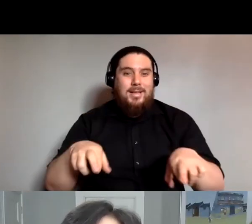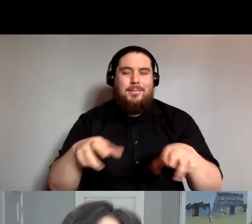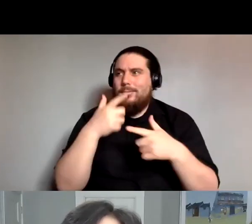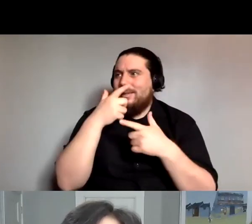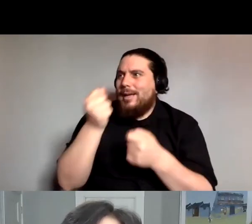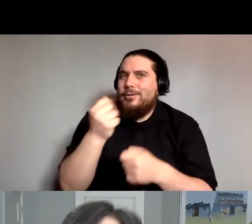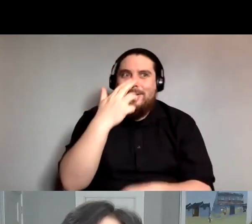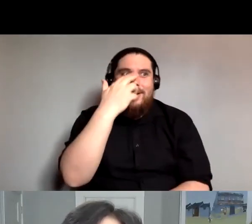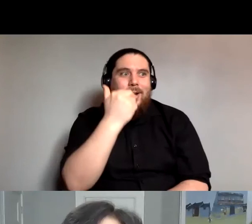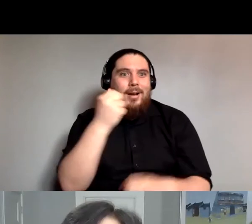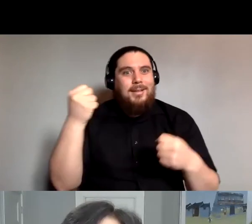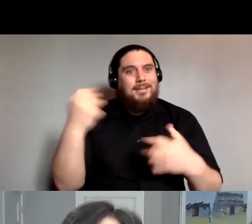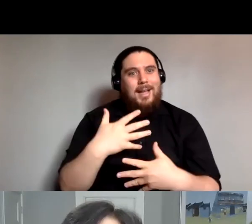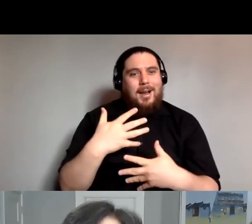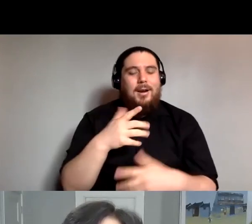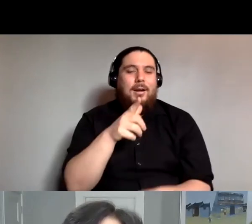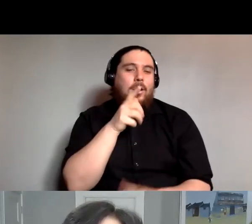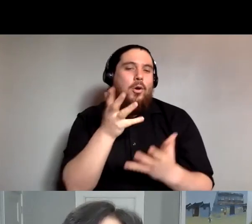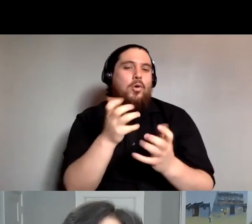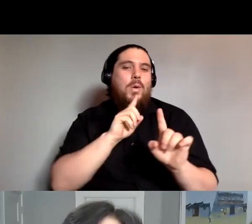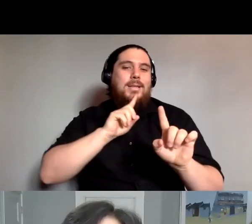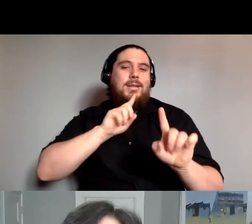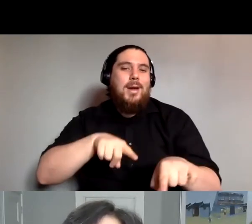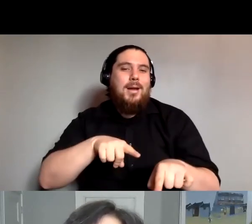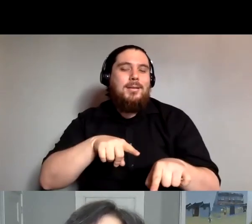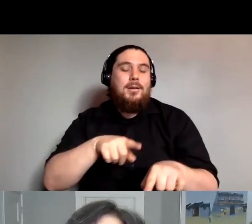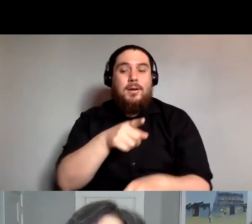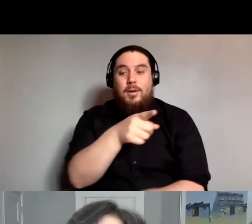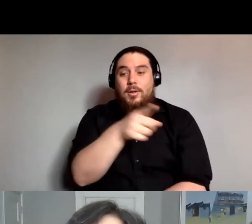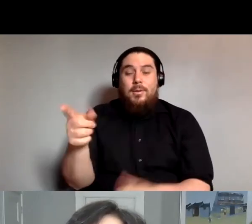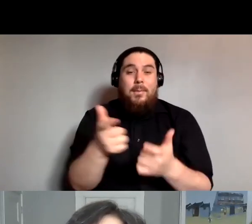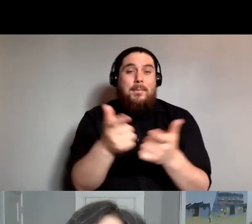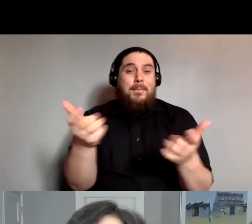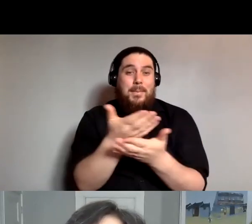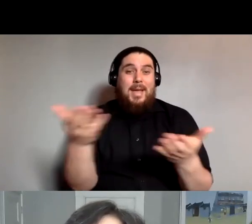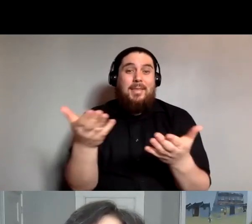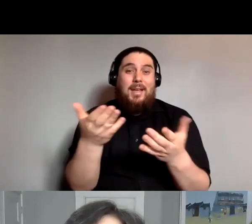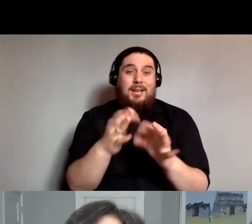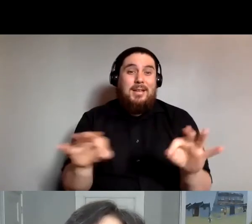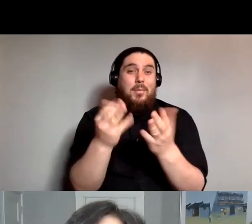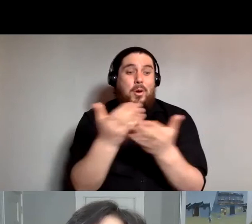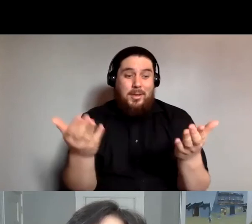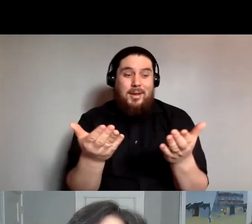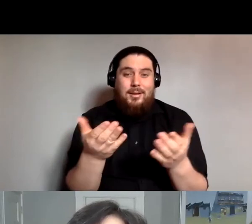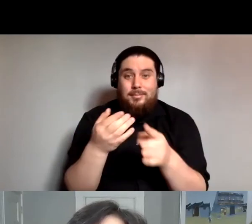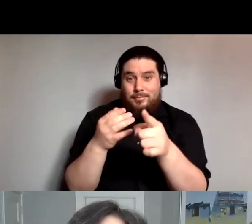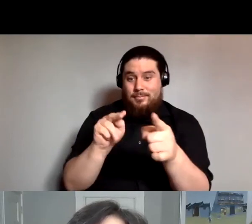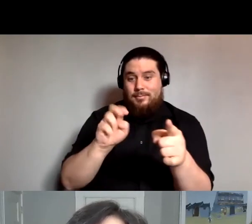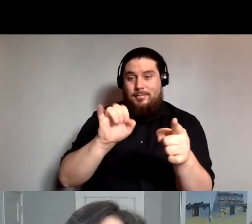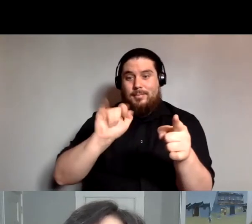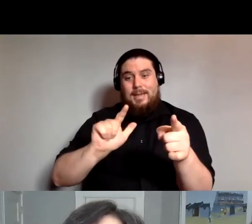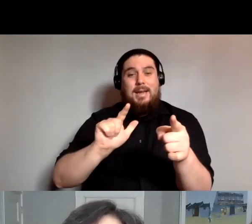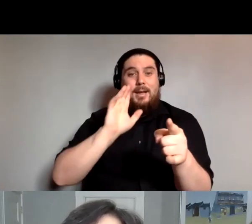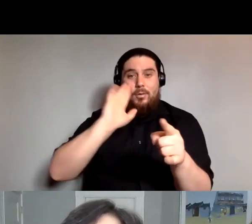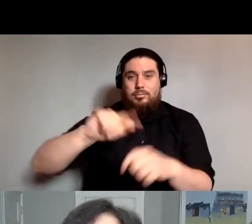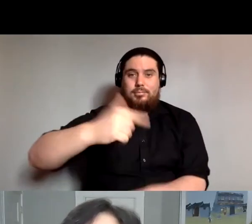but who wants to take this on? Because those are some big things, but okay, Neil, we will go with you. Thank I'll you.